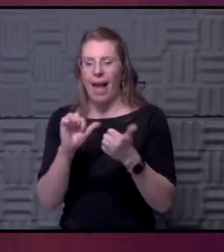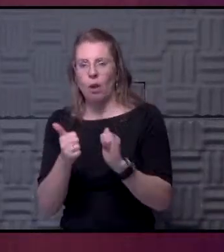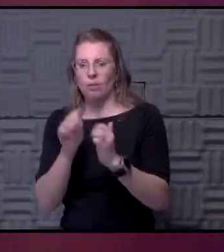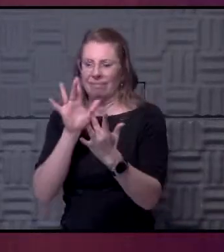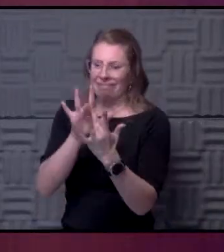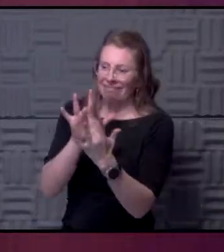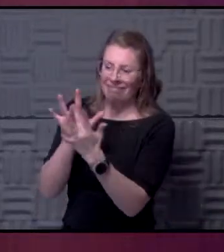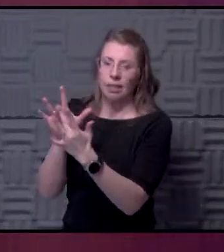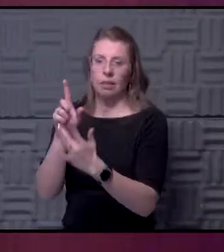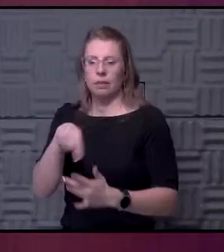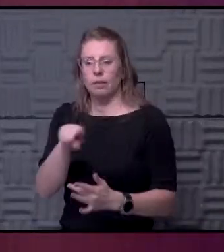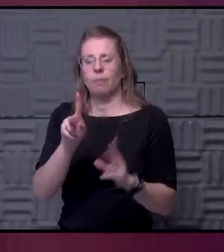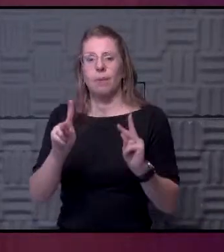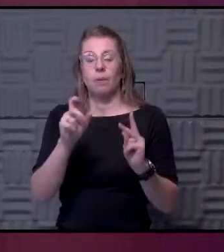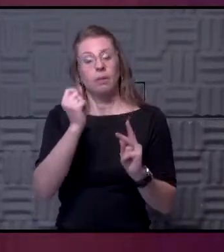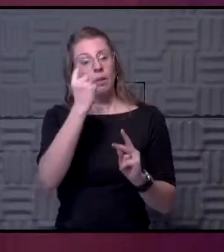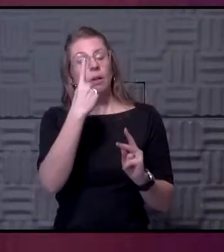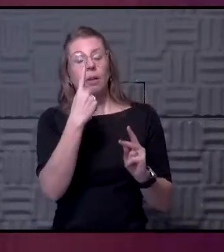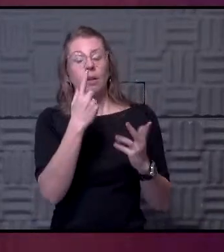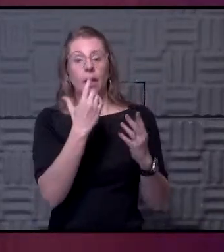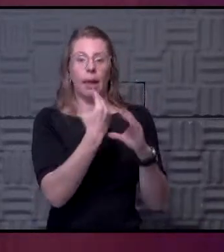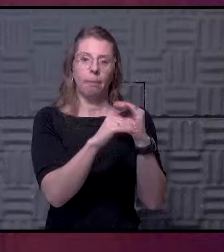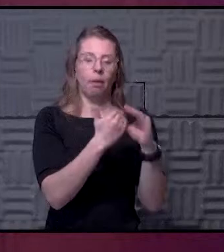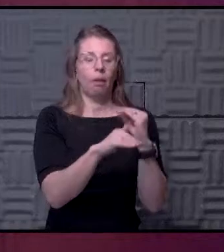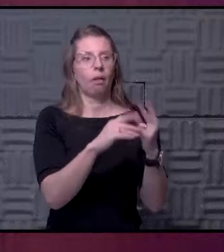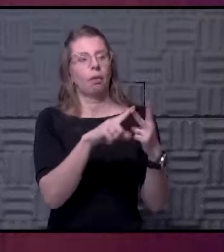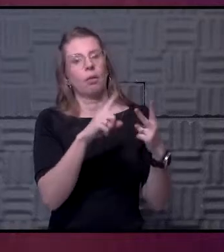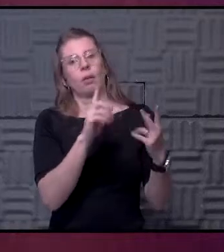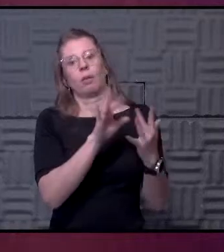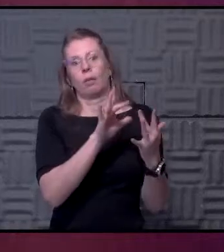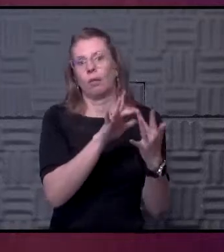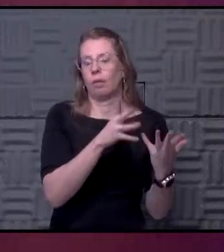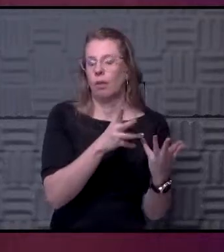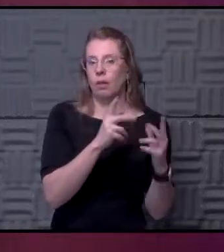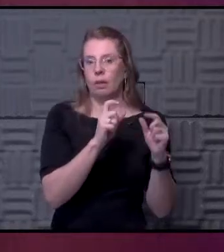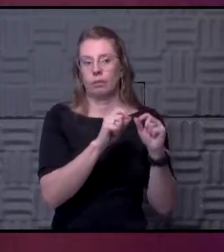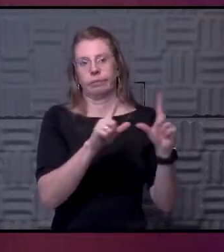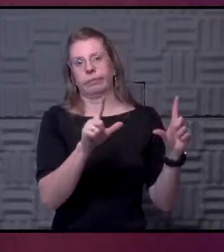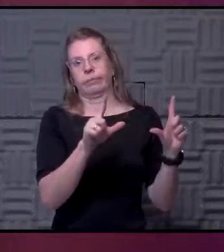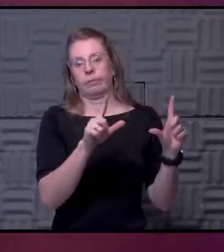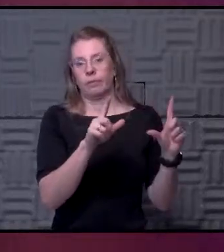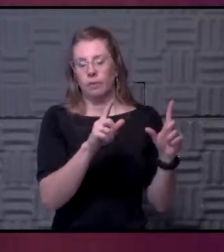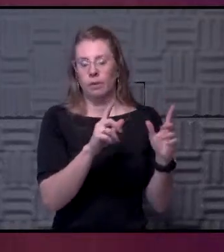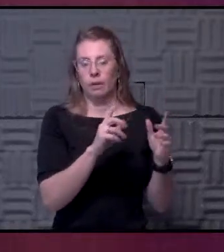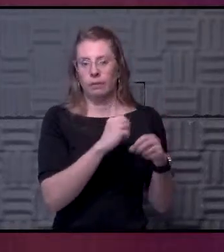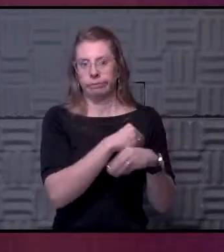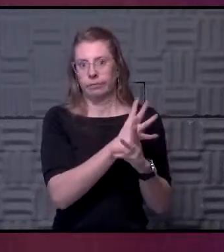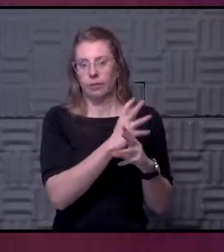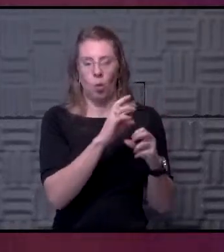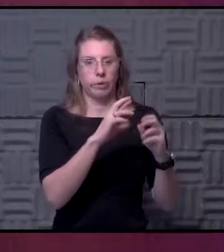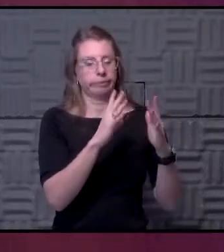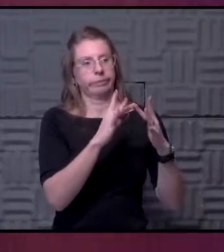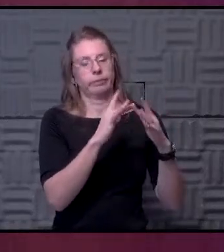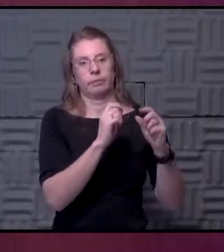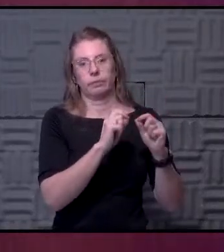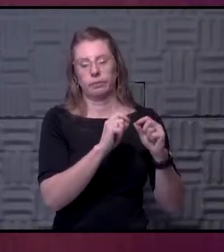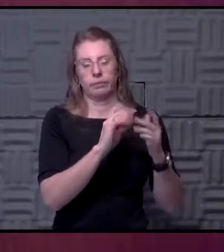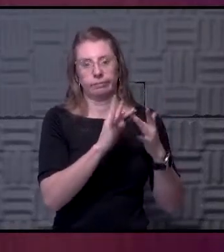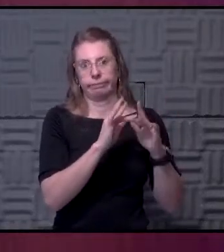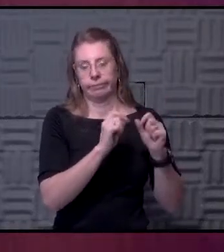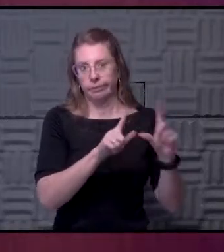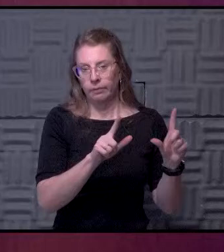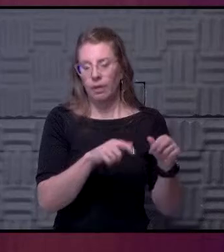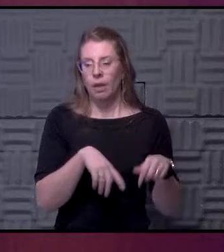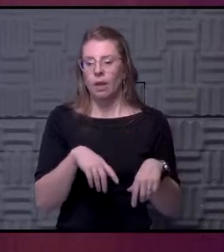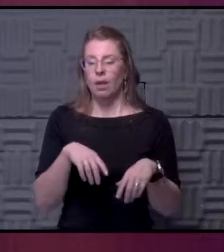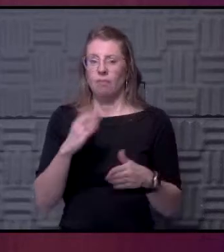them besides the electronic methodology, because we know that some folks don't do that. And they may not have advocates. They may not have children who are helping